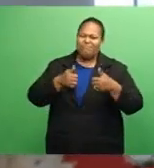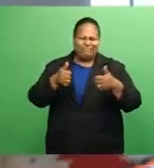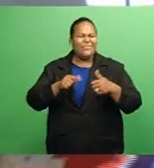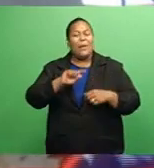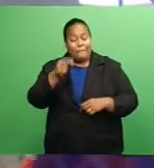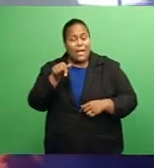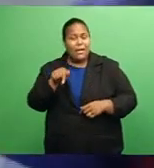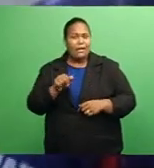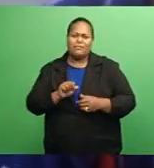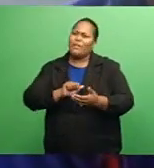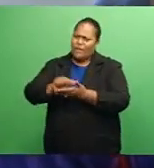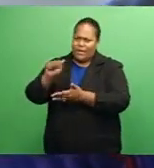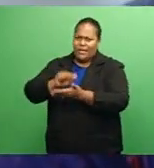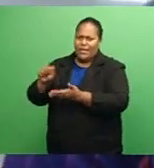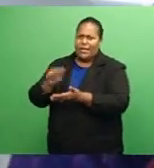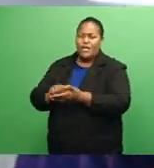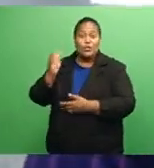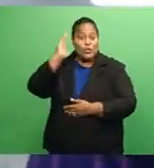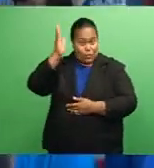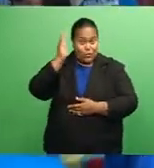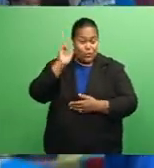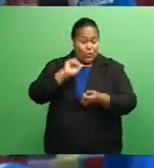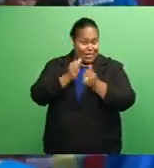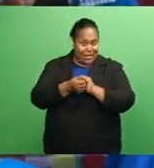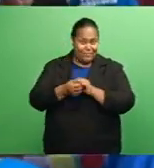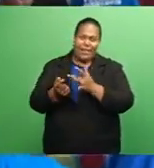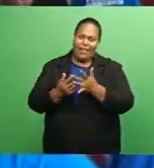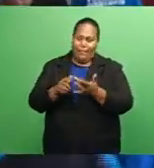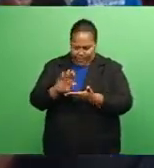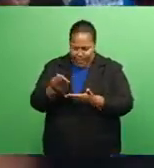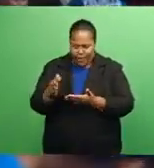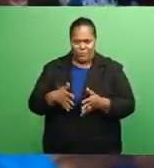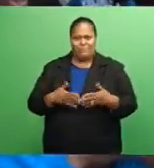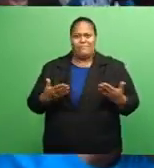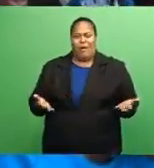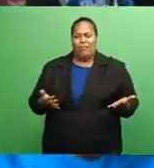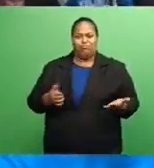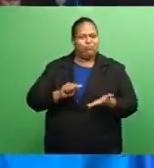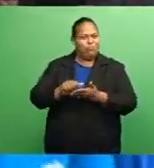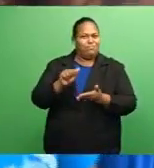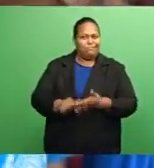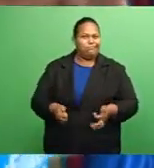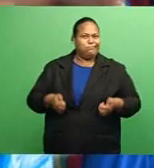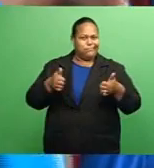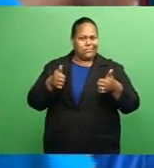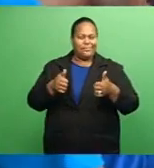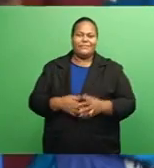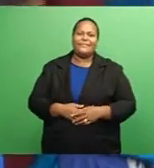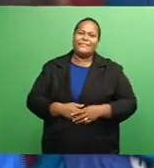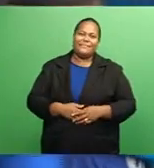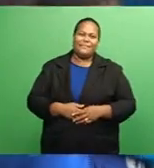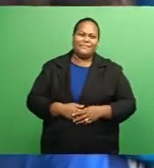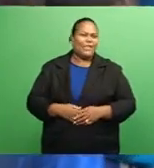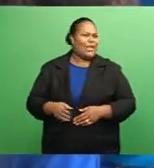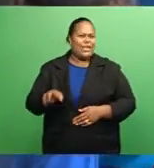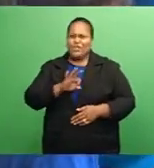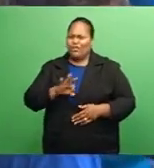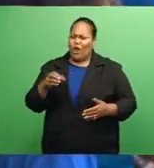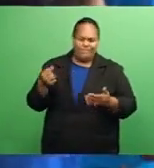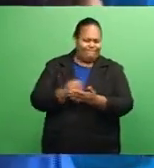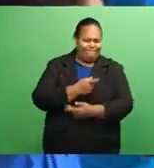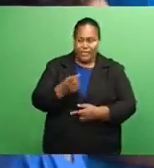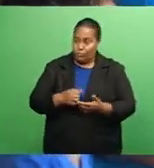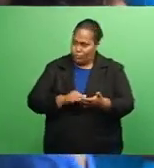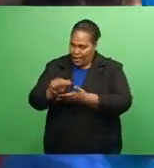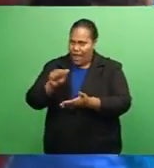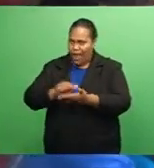fast selling during school games like Cokes. Stall owner Kitio Nekama says he does not regret selling at the event since he started